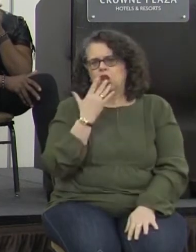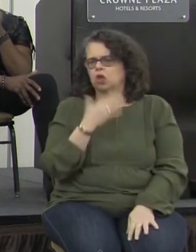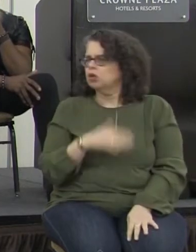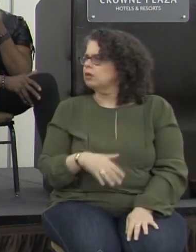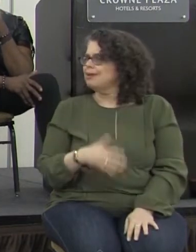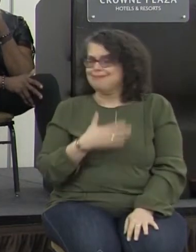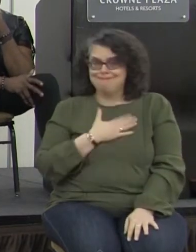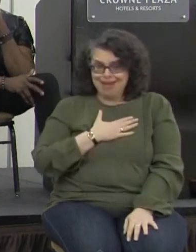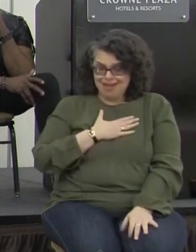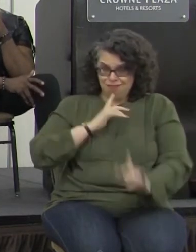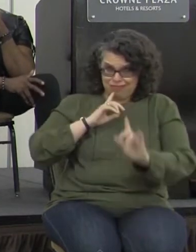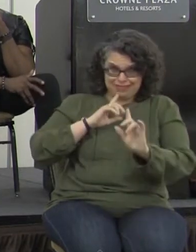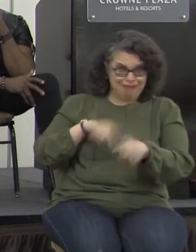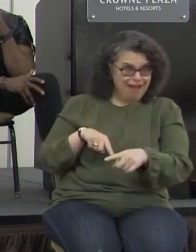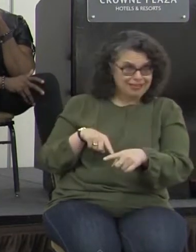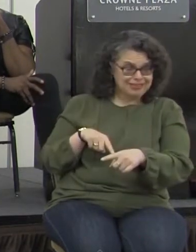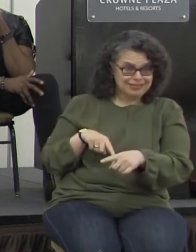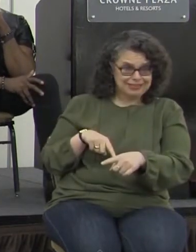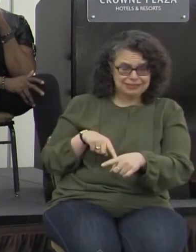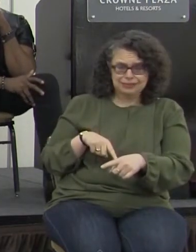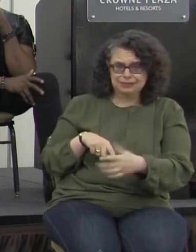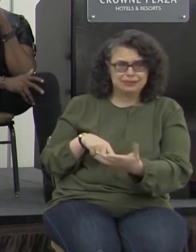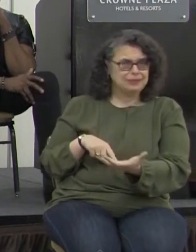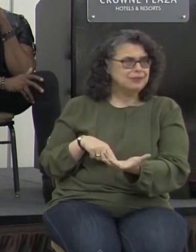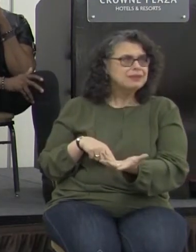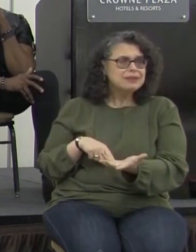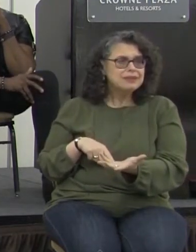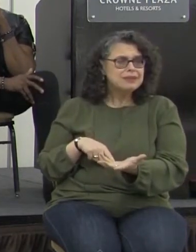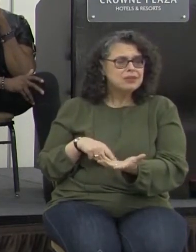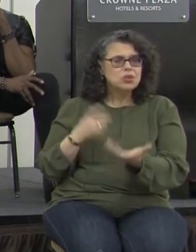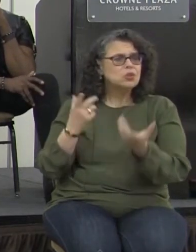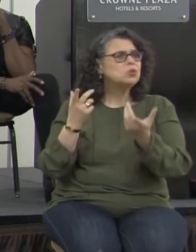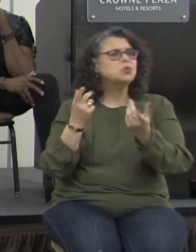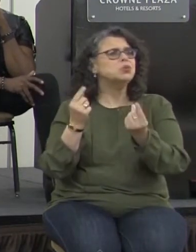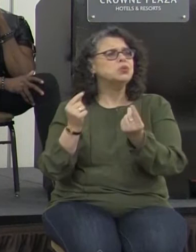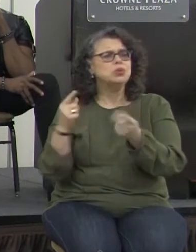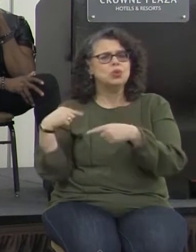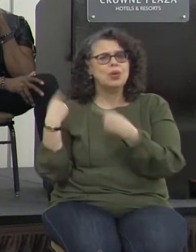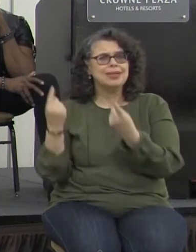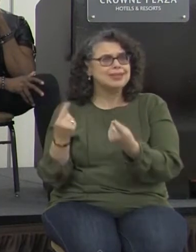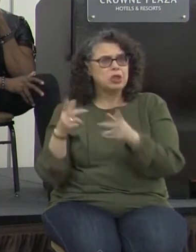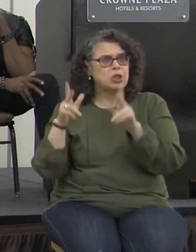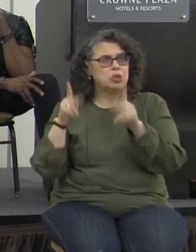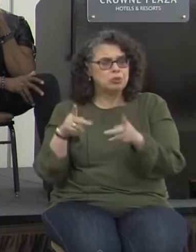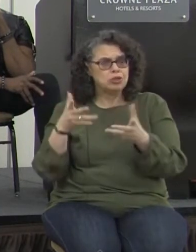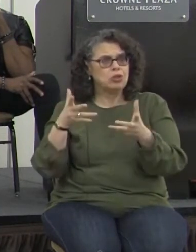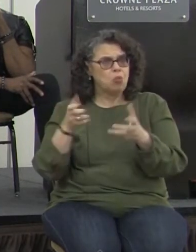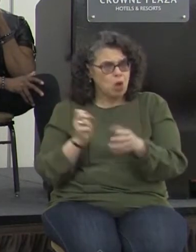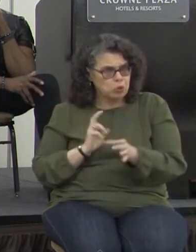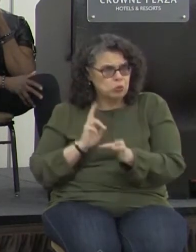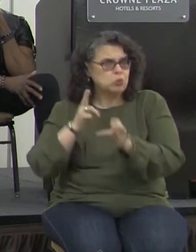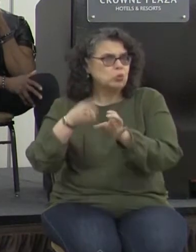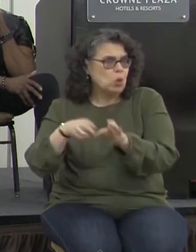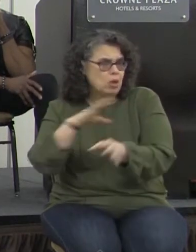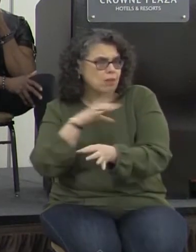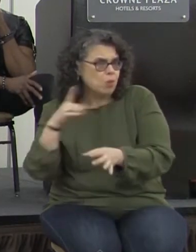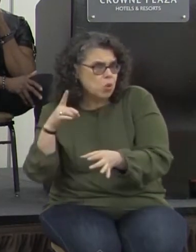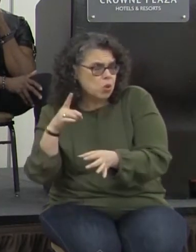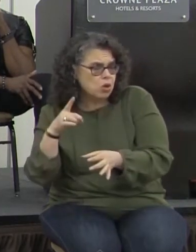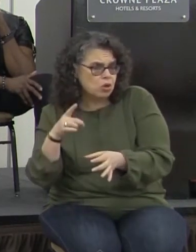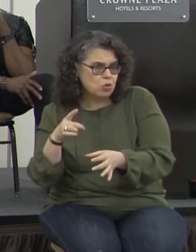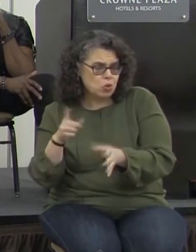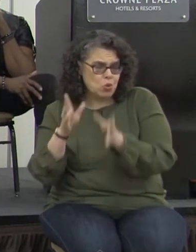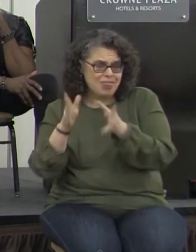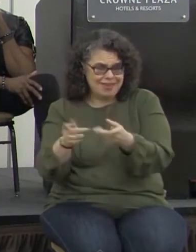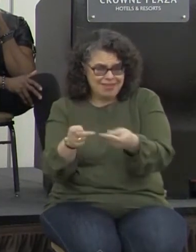my response was, what are you going to do until a person of color wants to fill that board seat? Is it going to just sit